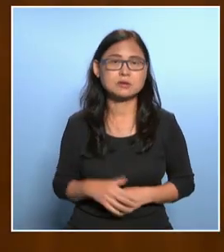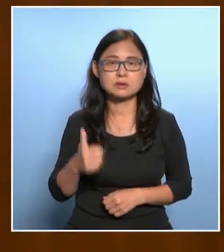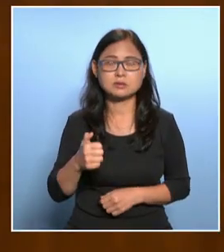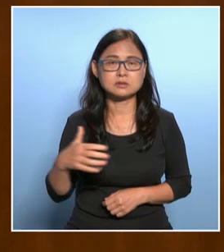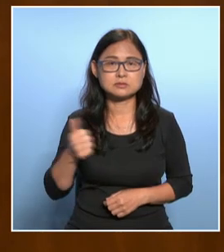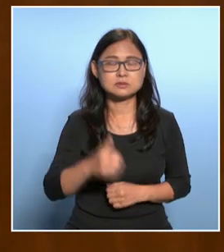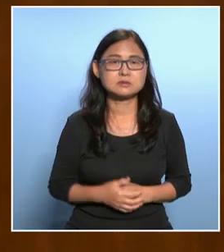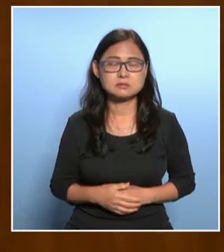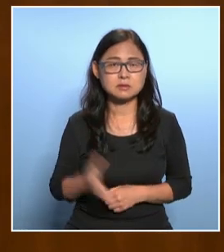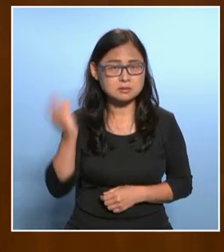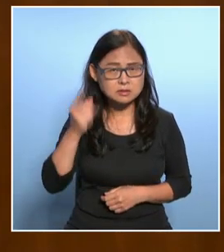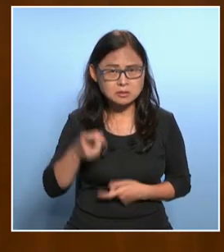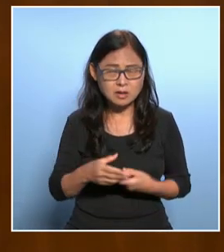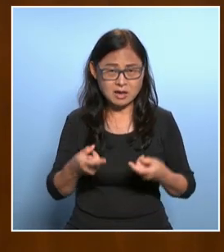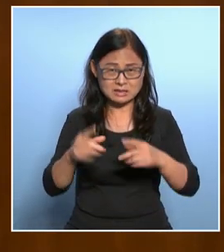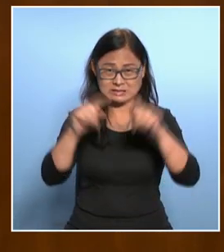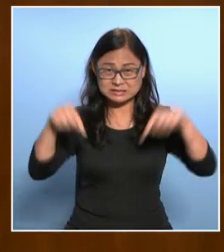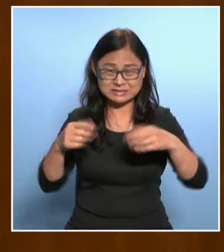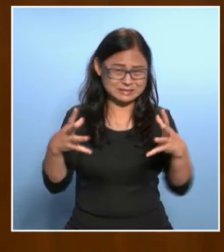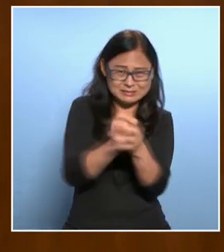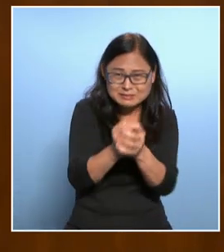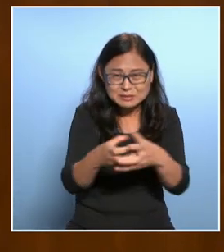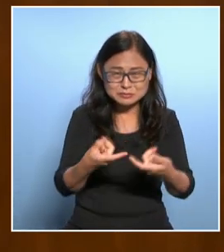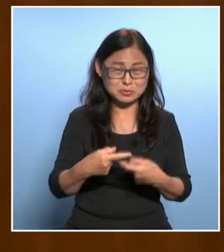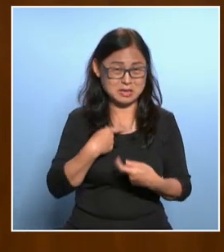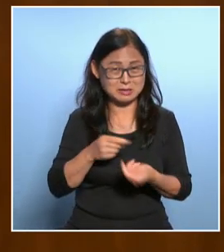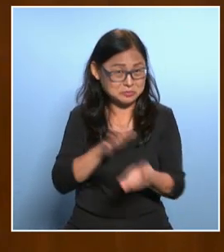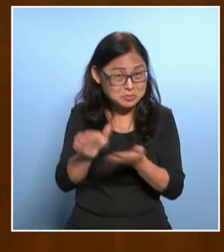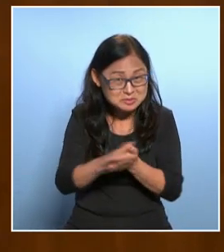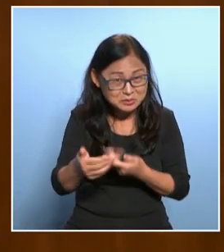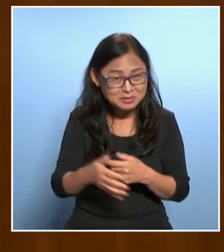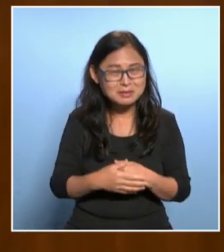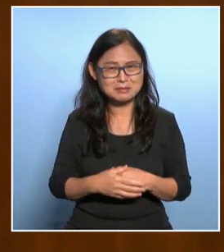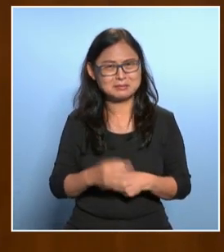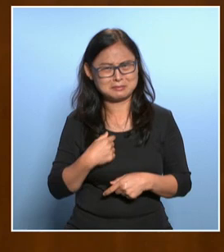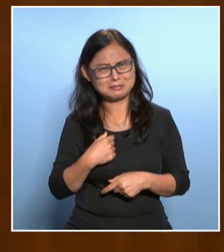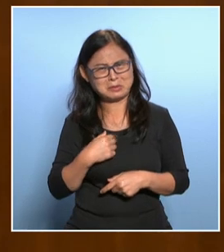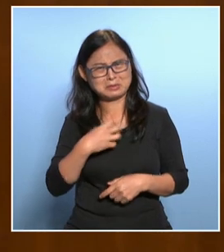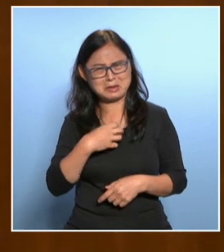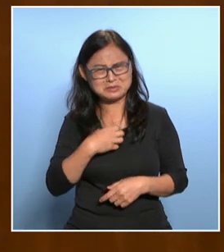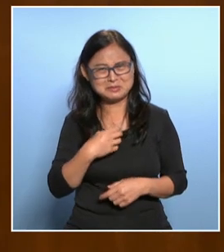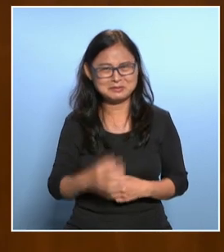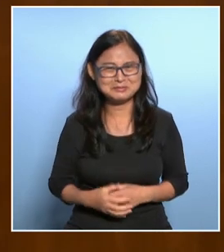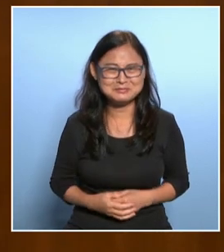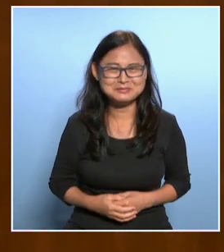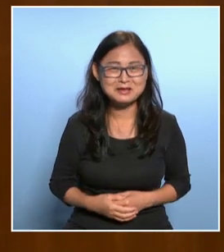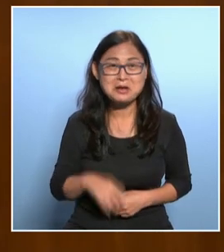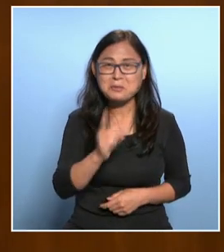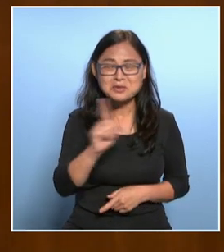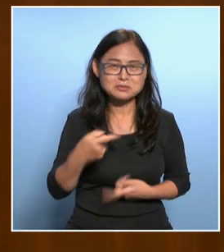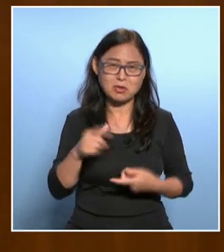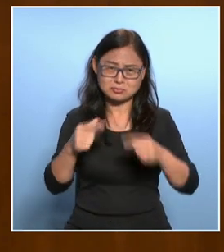the patient. You said screwing up the document into a ball, and that represents